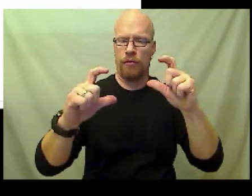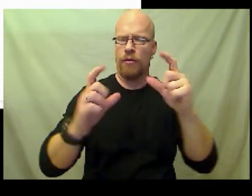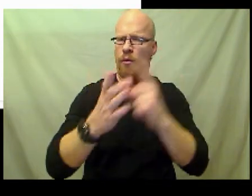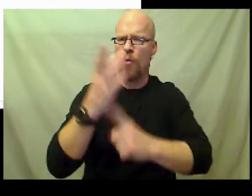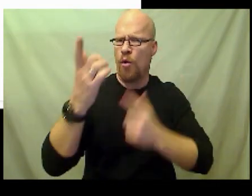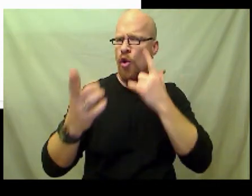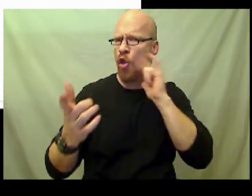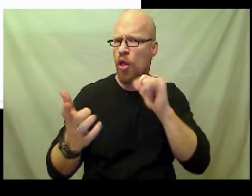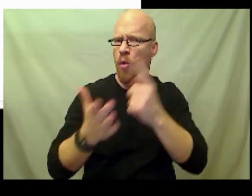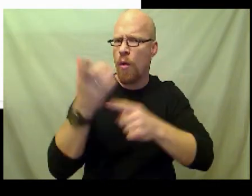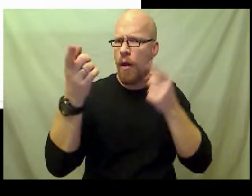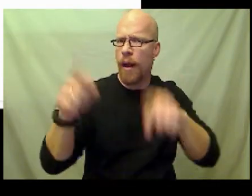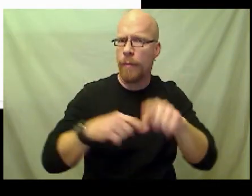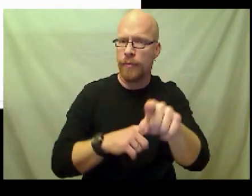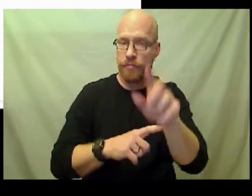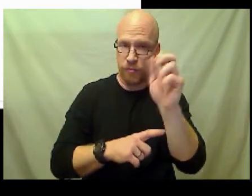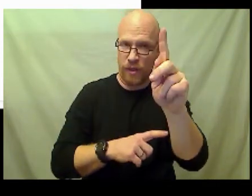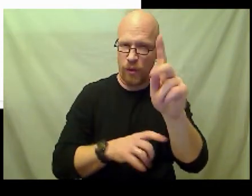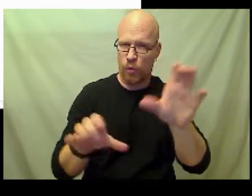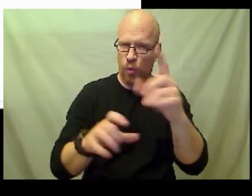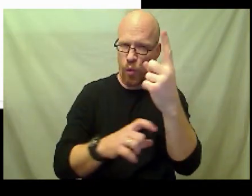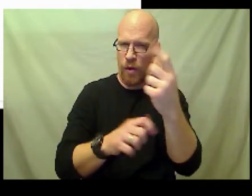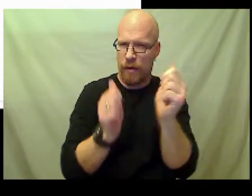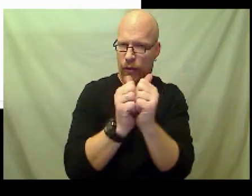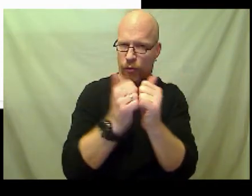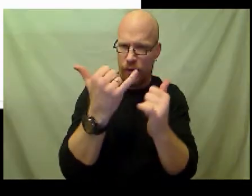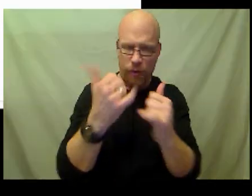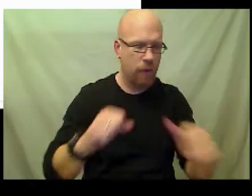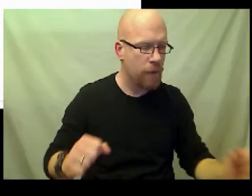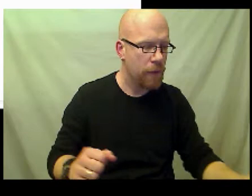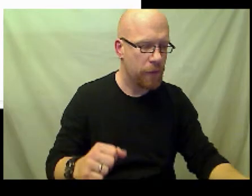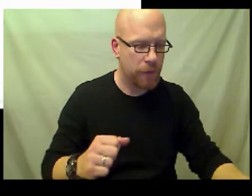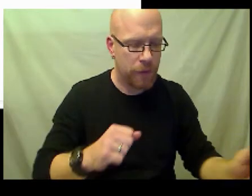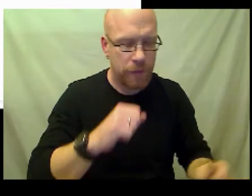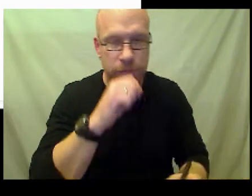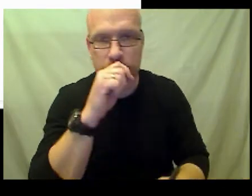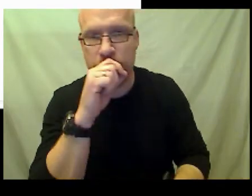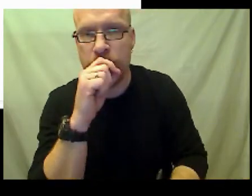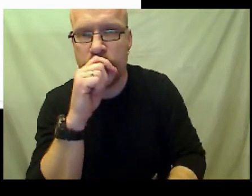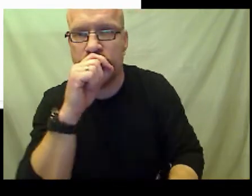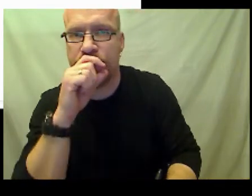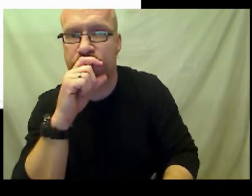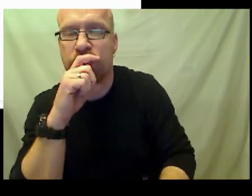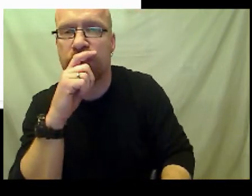for a trinomial. What does it look like when you multiply it out? We'll do one right now.